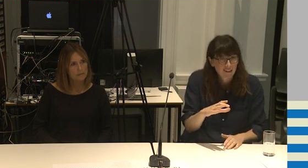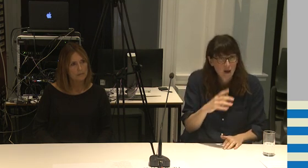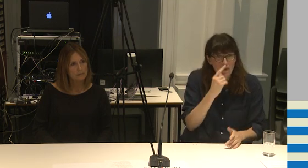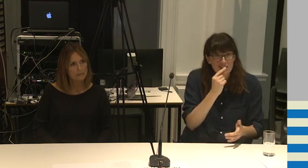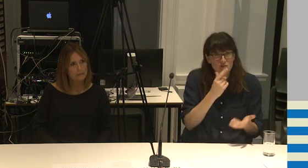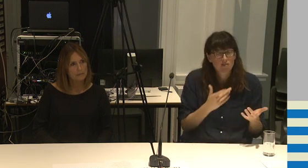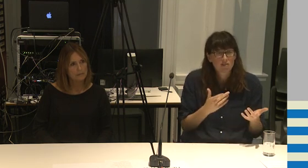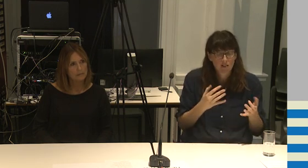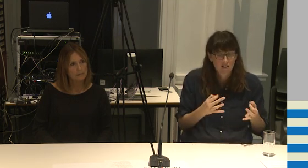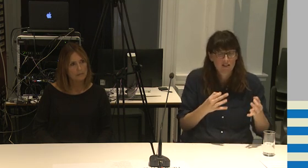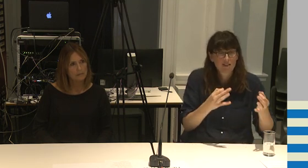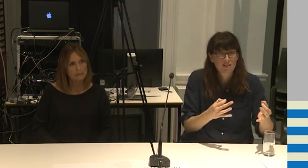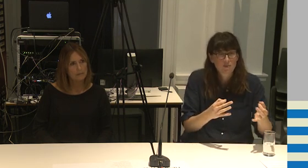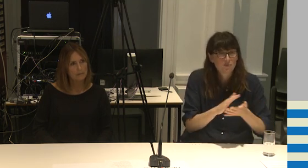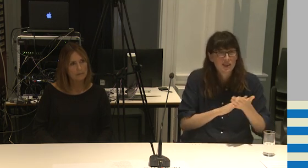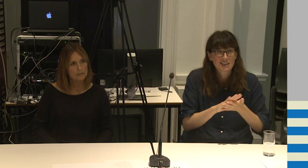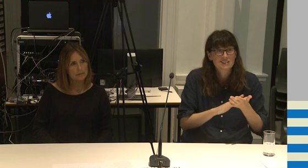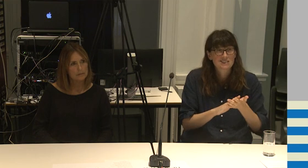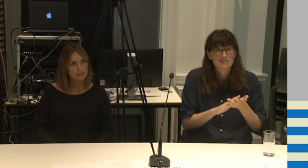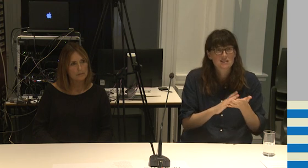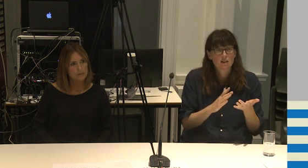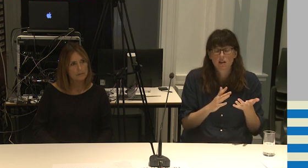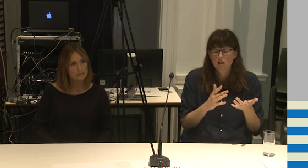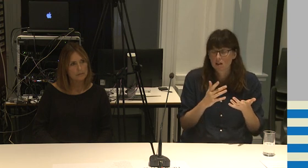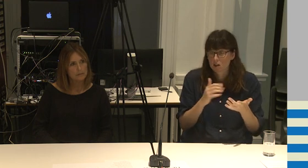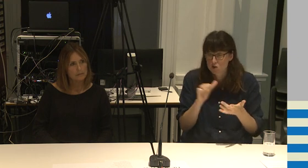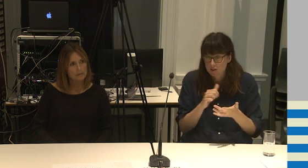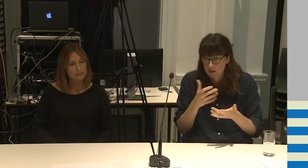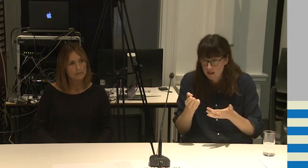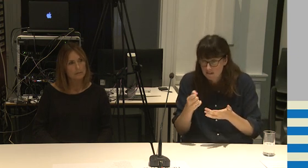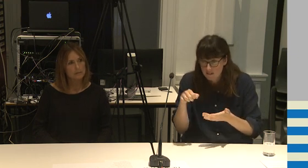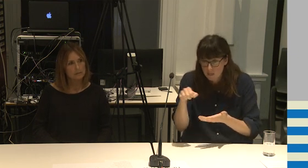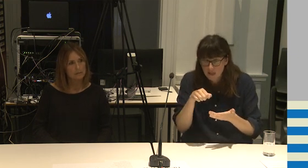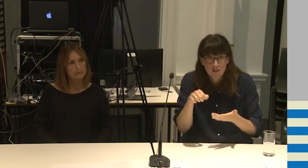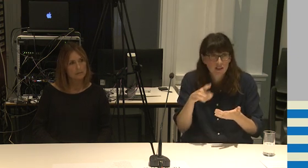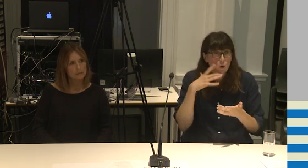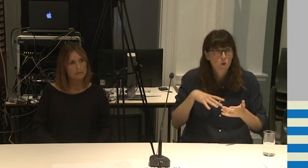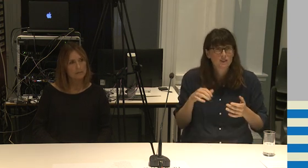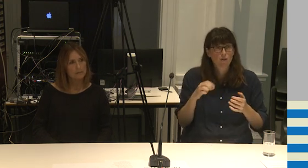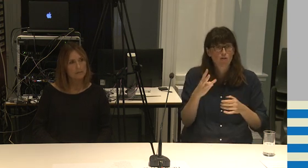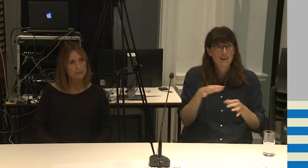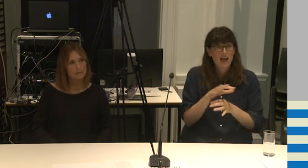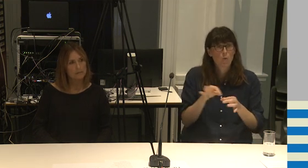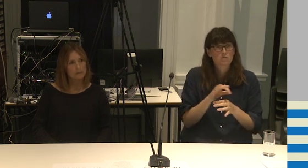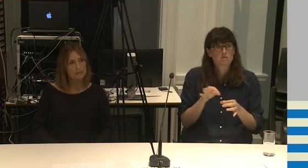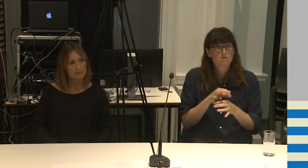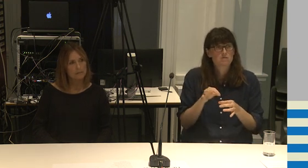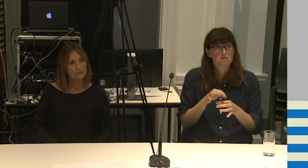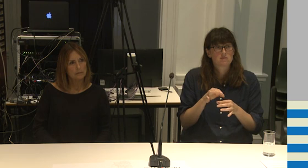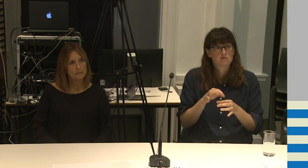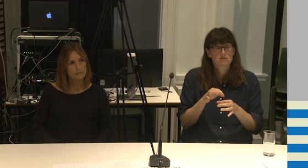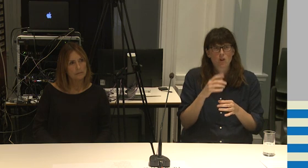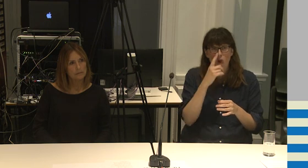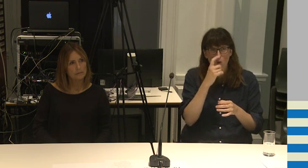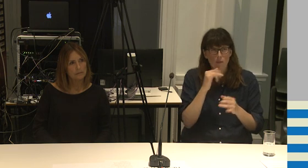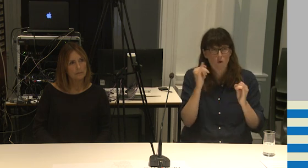So we ended up not going for it because I was just like, I don't want you to sit through 3 hours of something that